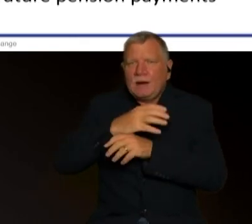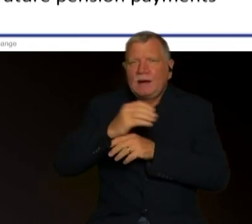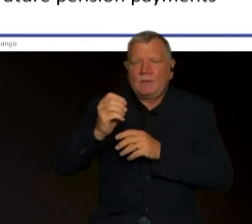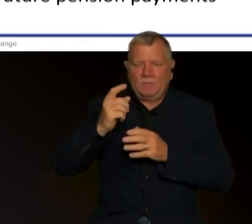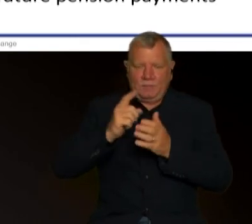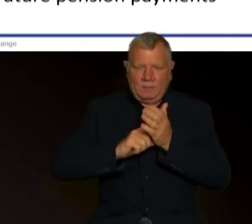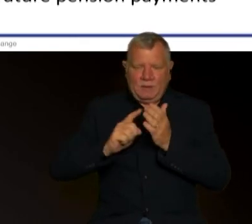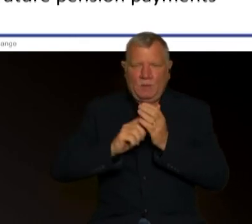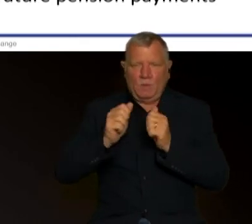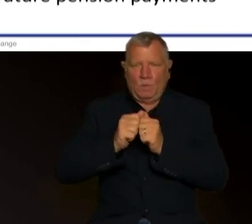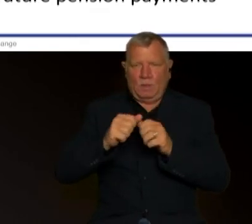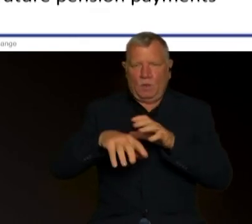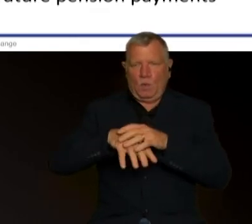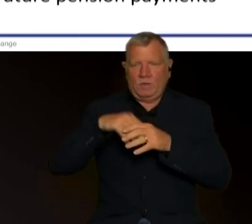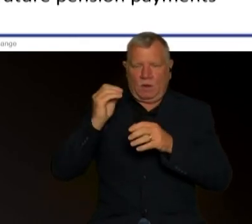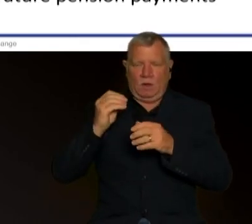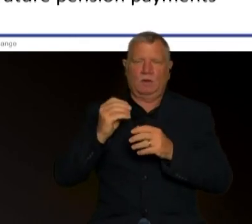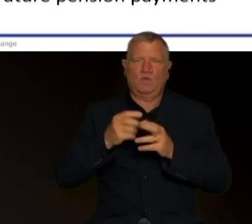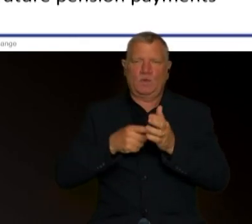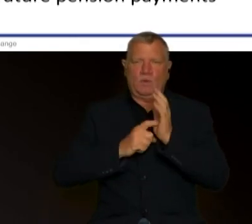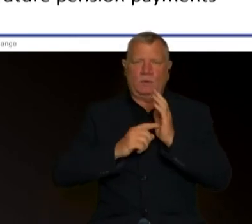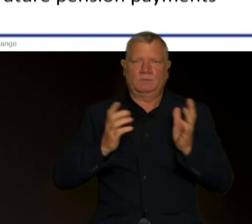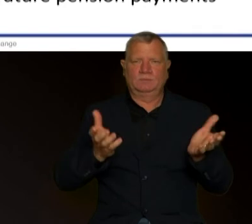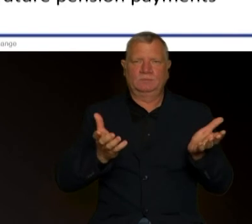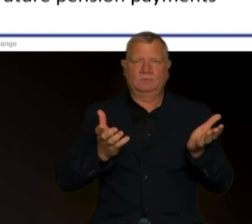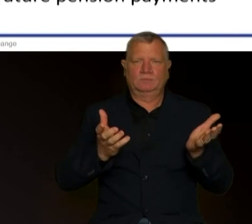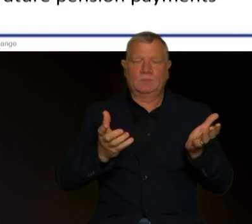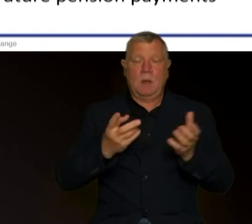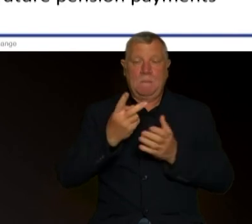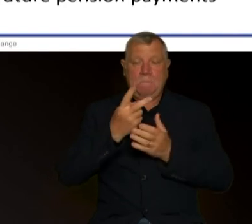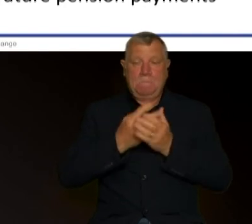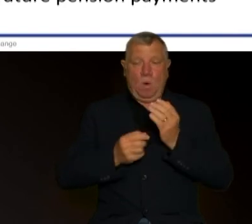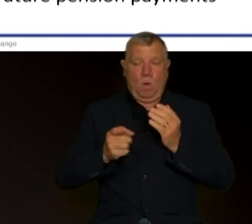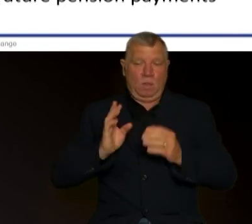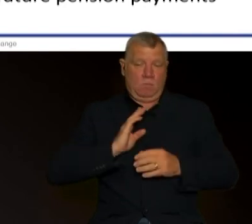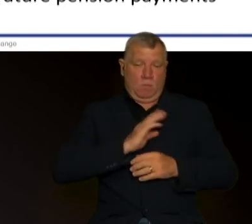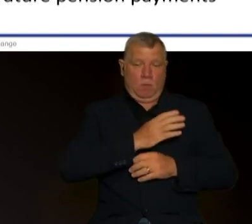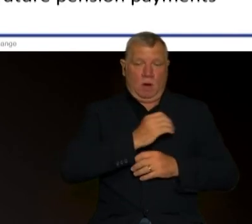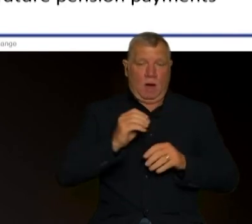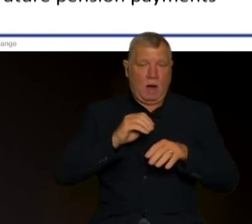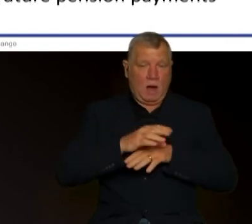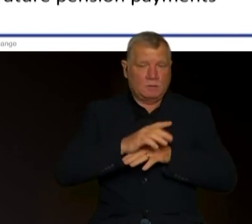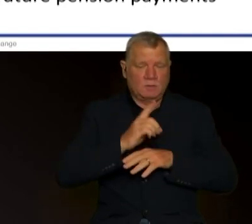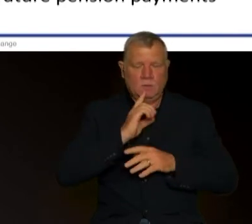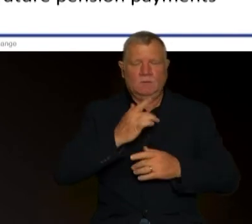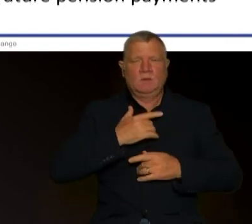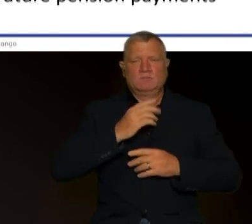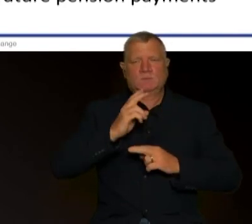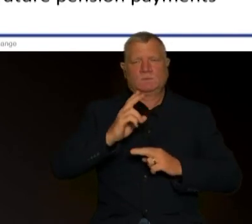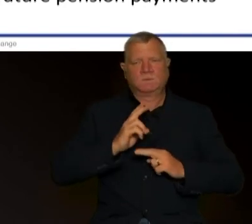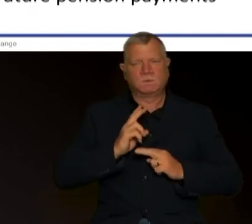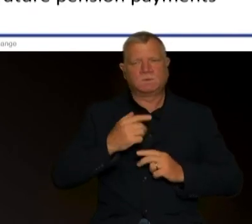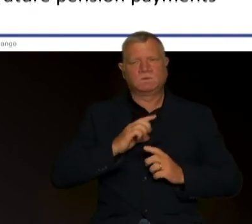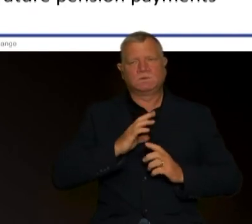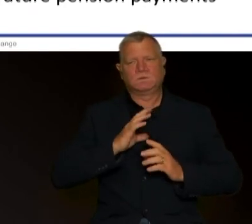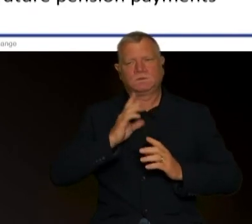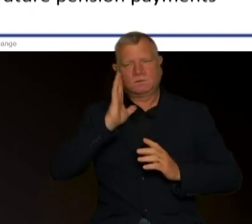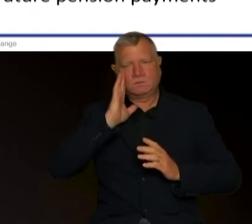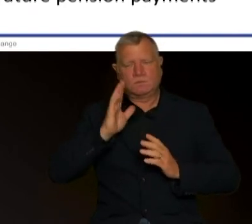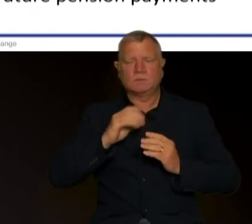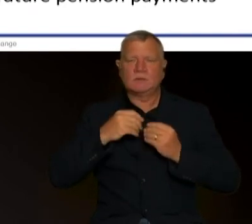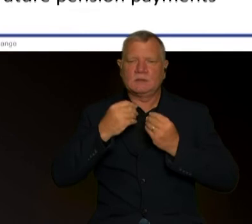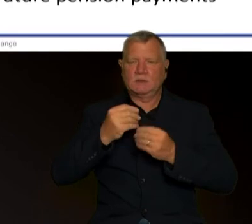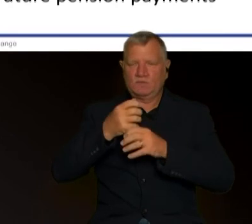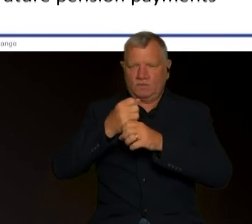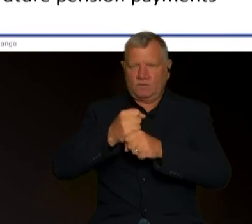in reviewing withdrawal requests. Each of us on the council and the board is humbled by the opportunity to play our part in restoring